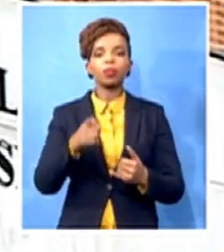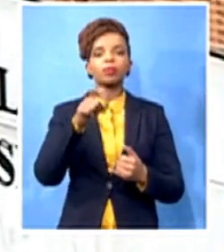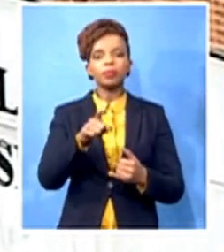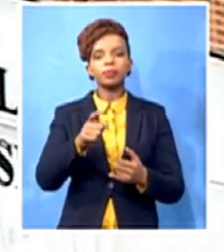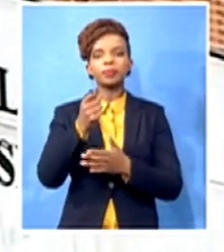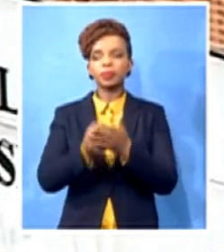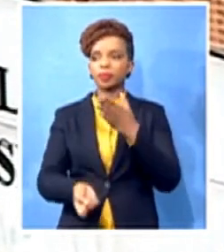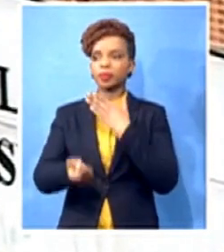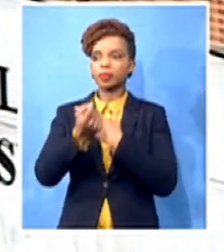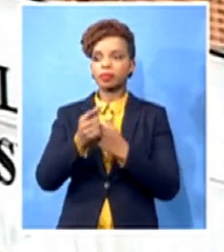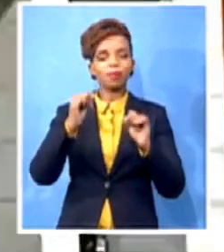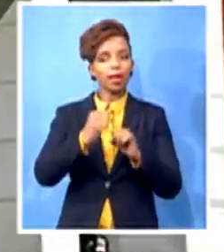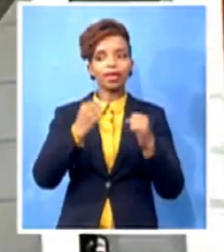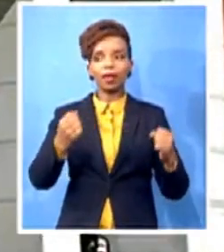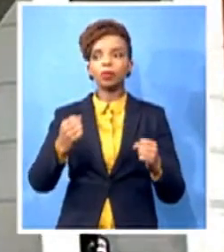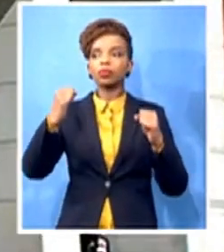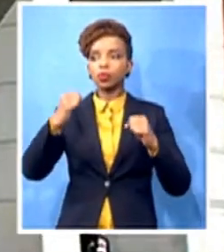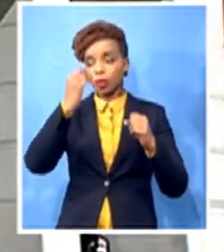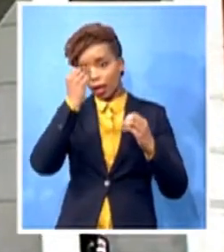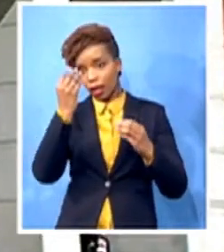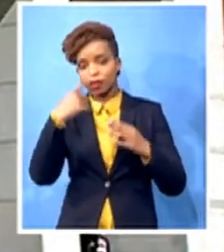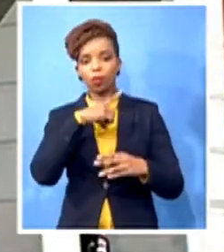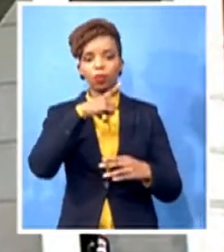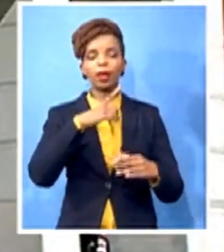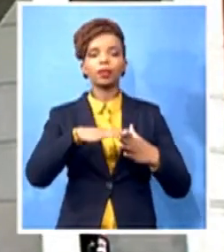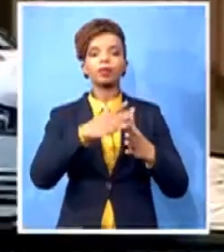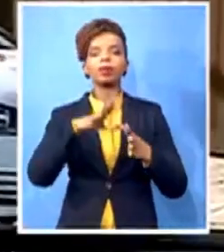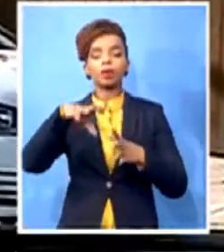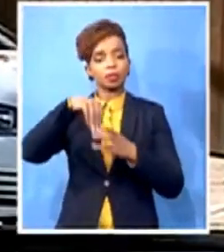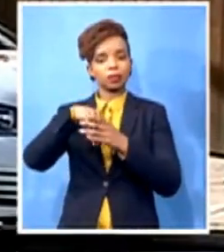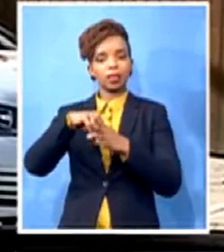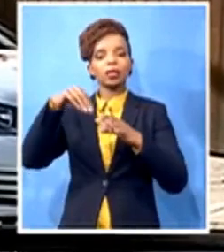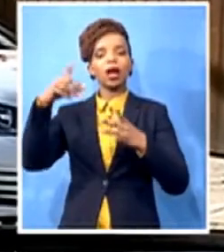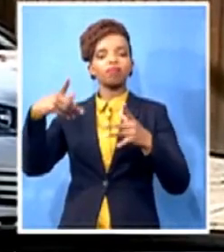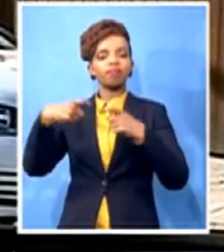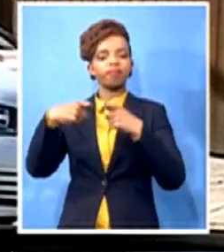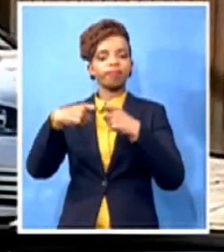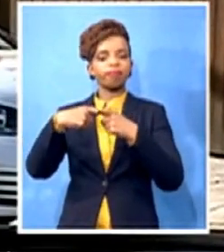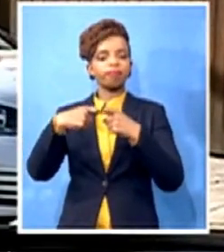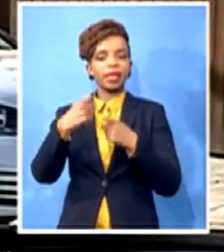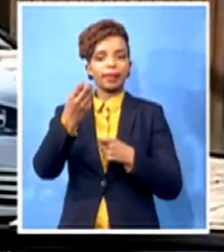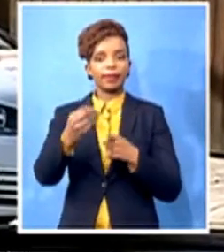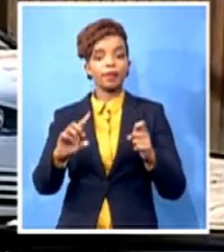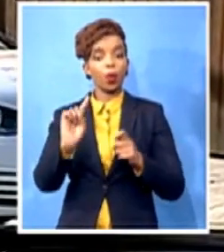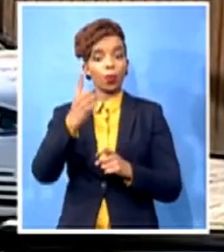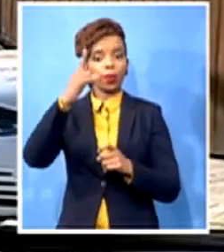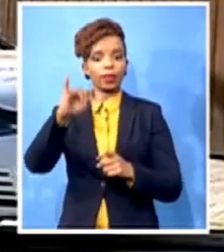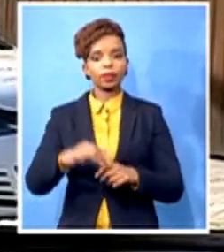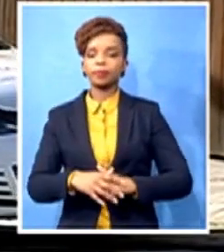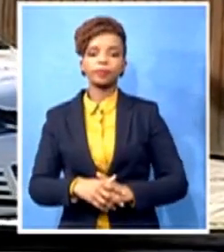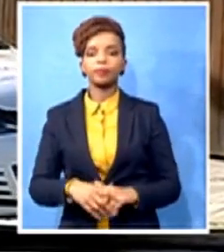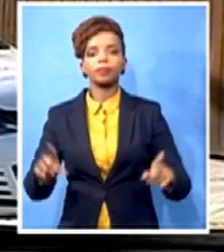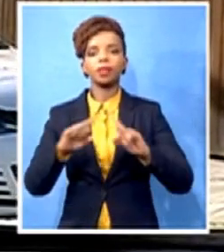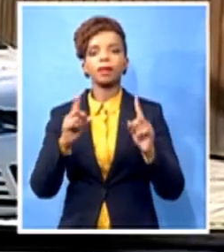of infighting within these coalitions. Not only that, we still also don't have a proper city manager. We are aware that Anele Qaba has